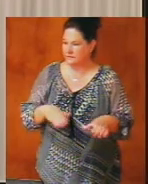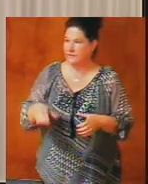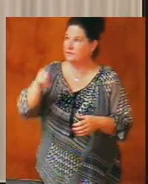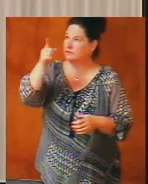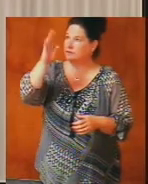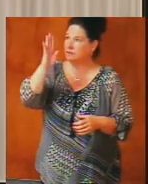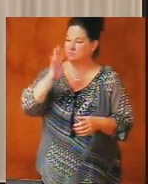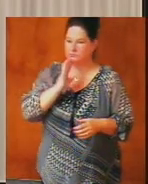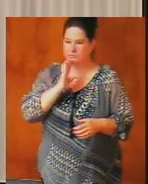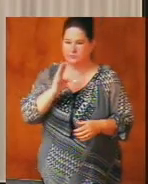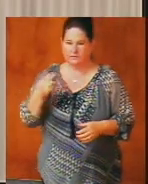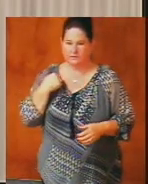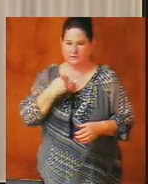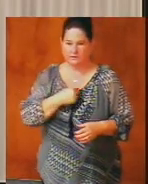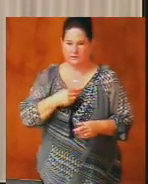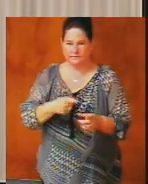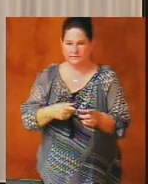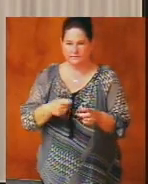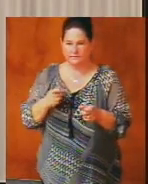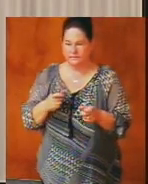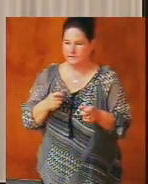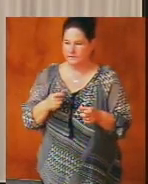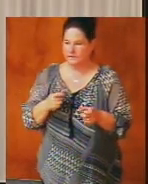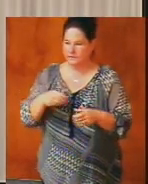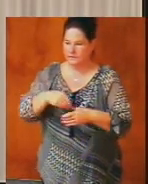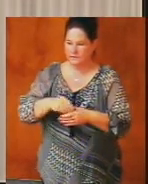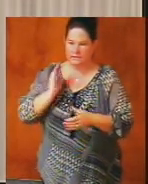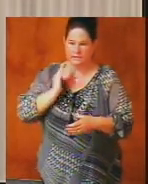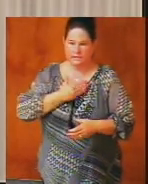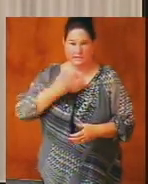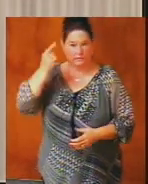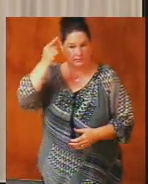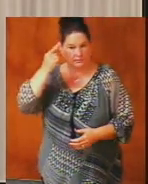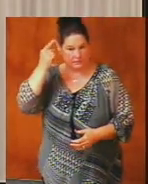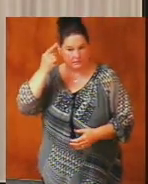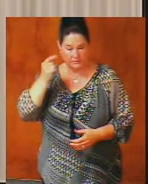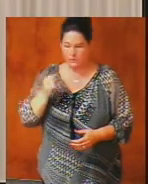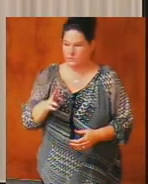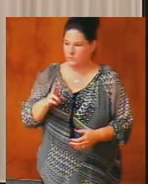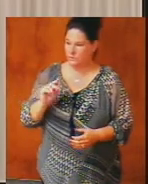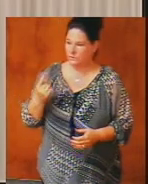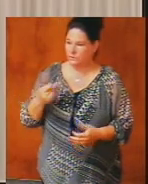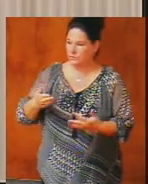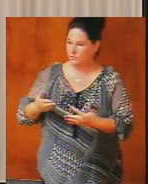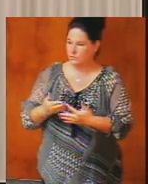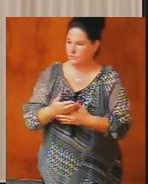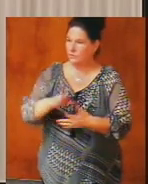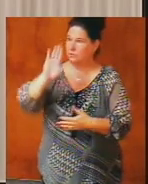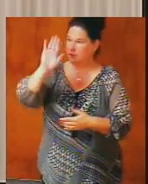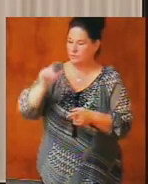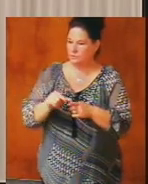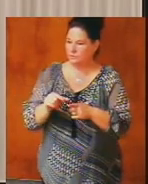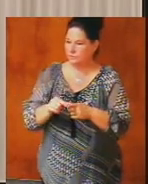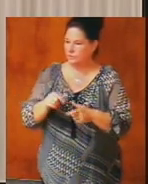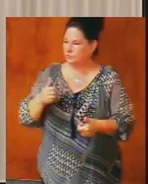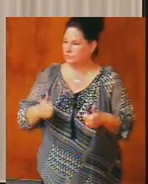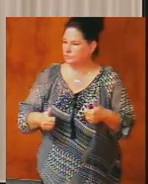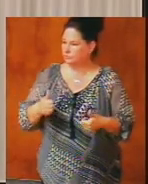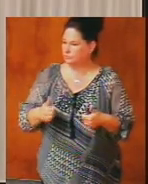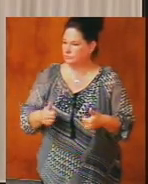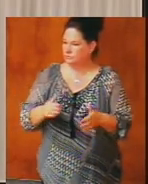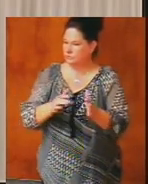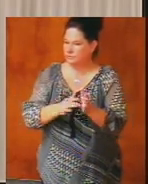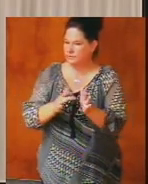God speak to us immediately in our minds or only through His Word,